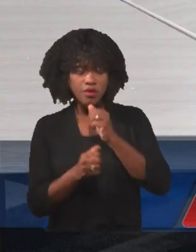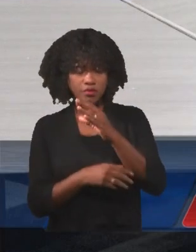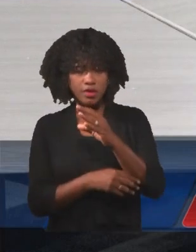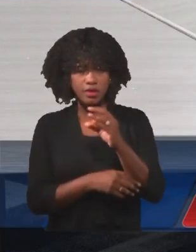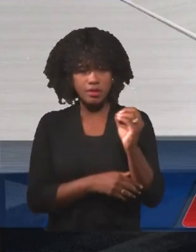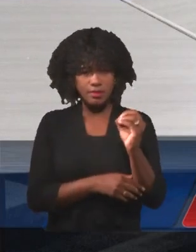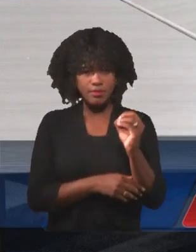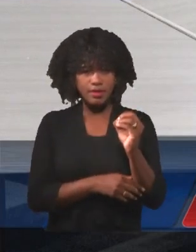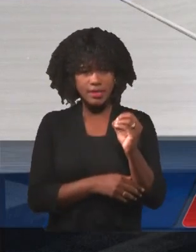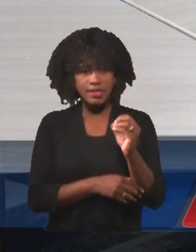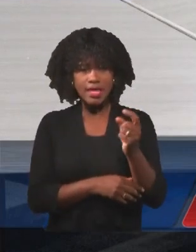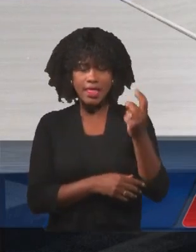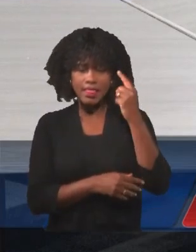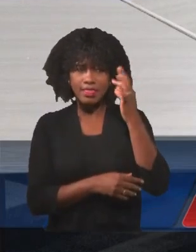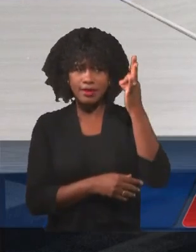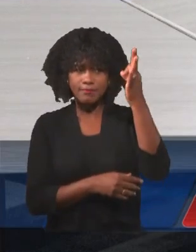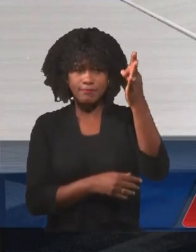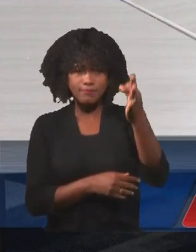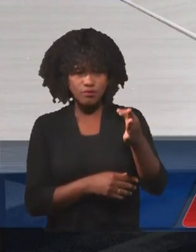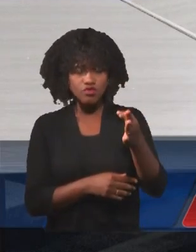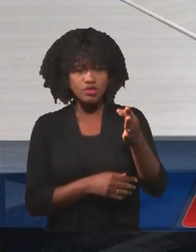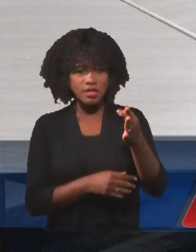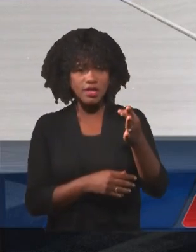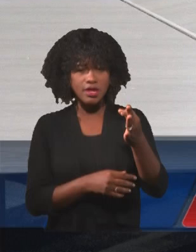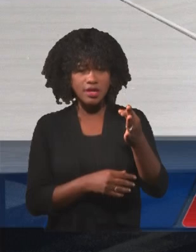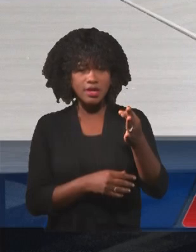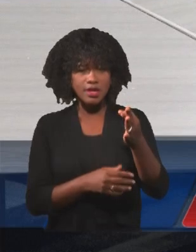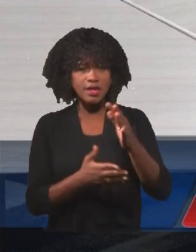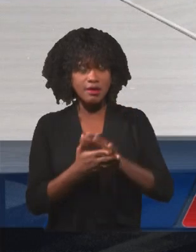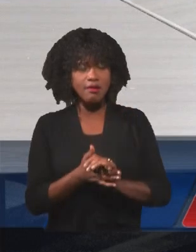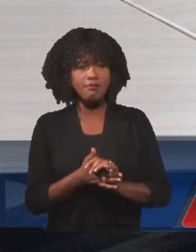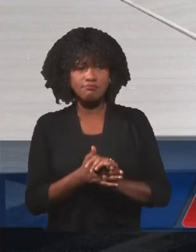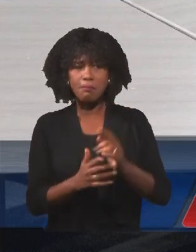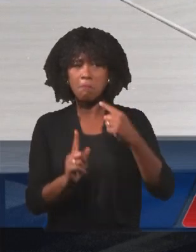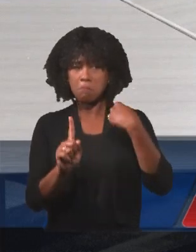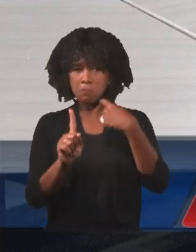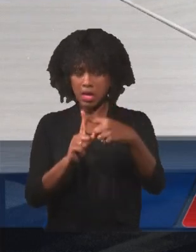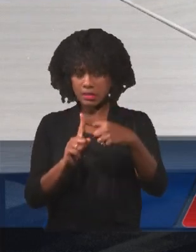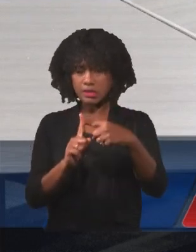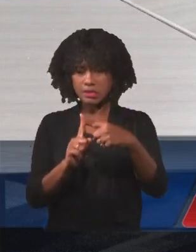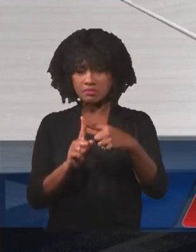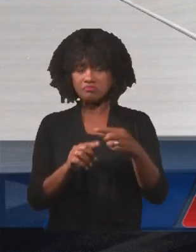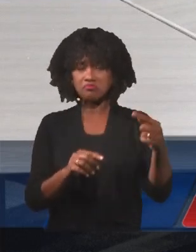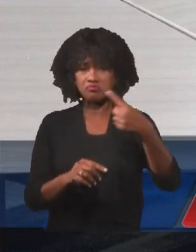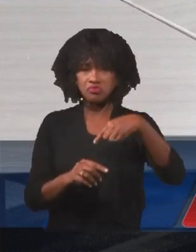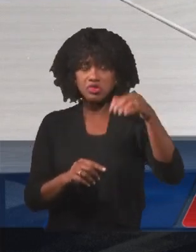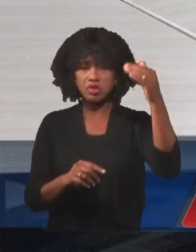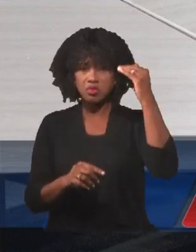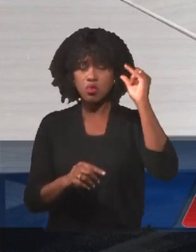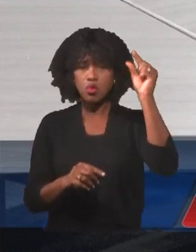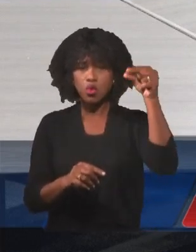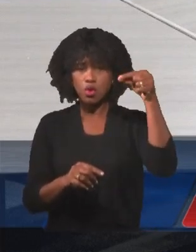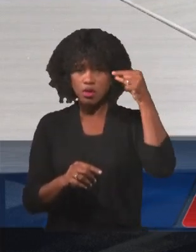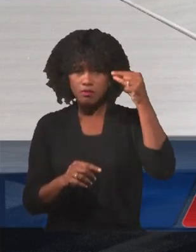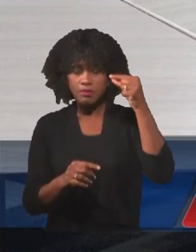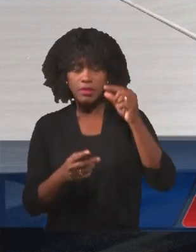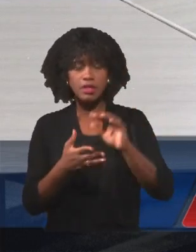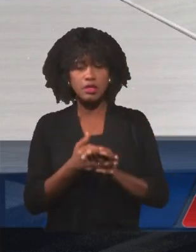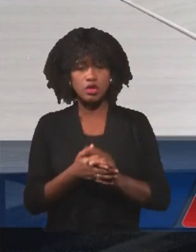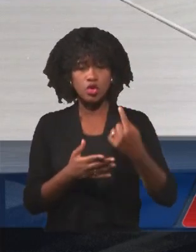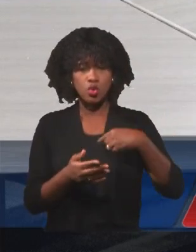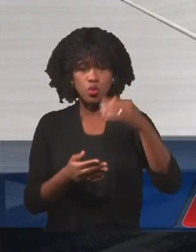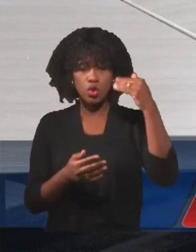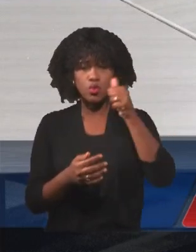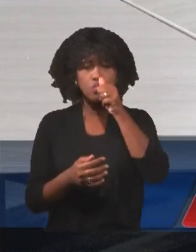had, we think the future is upward. It is upward in the sense that we know that governments, we know that